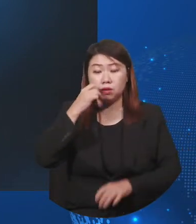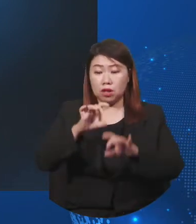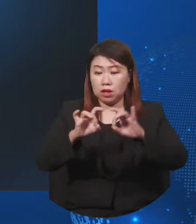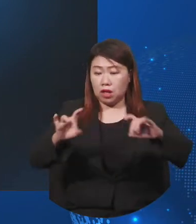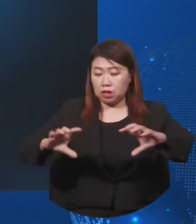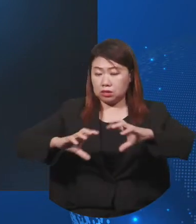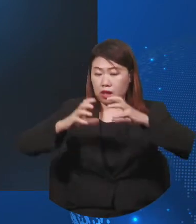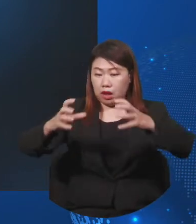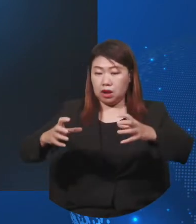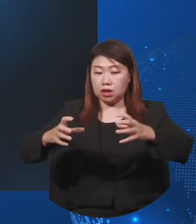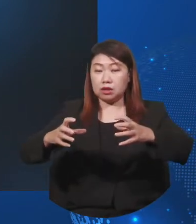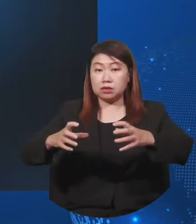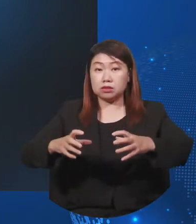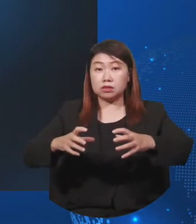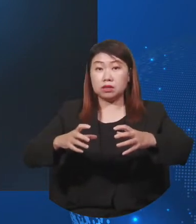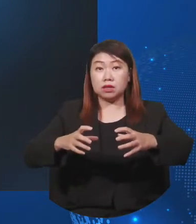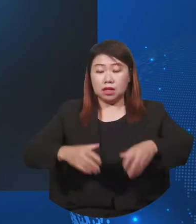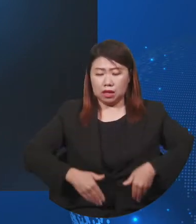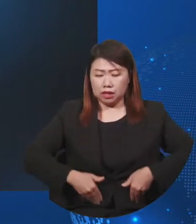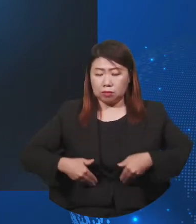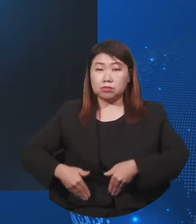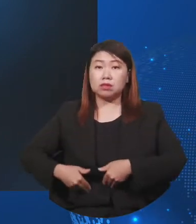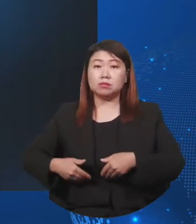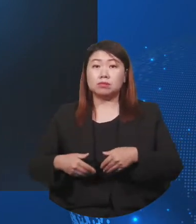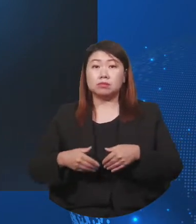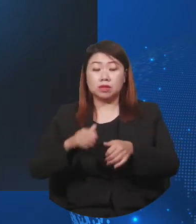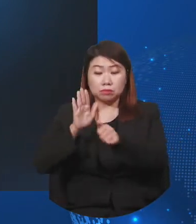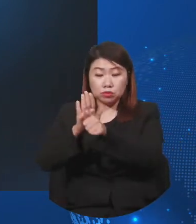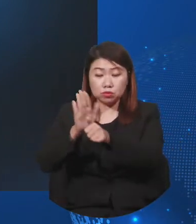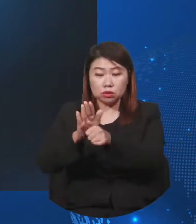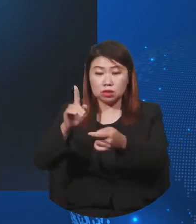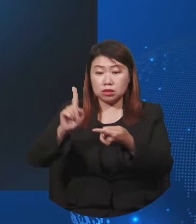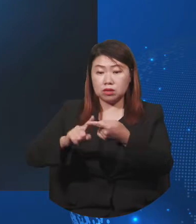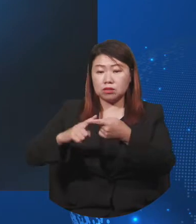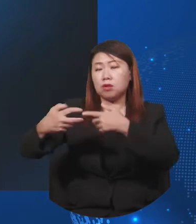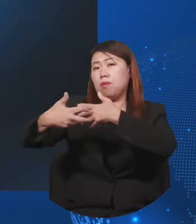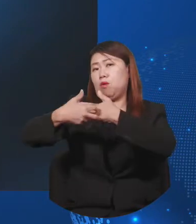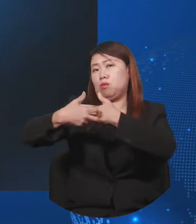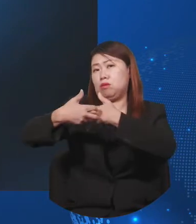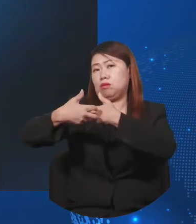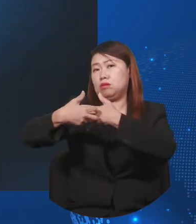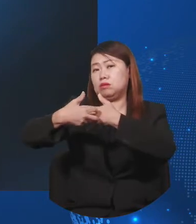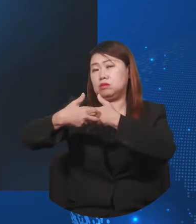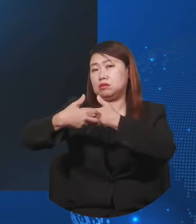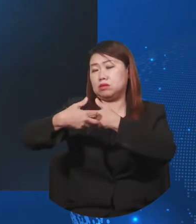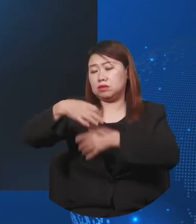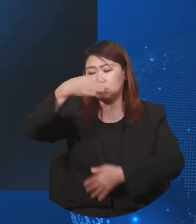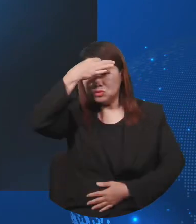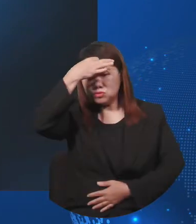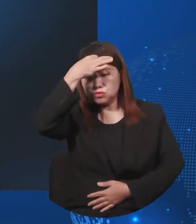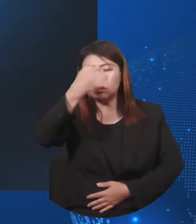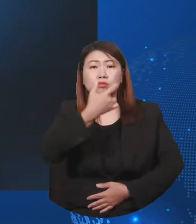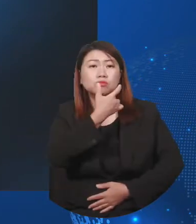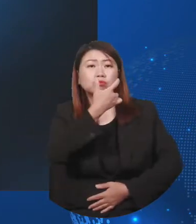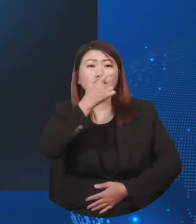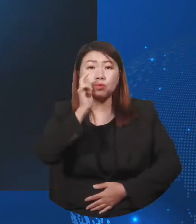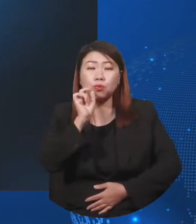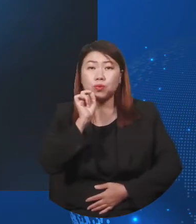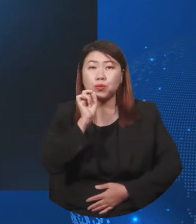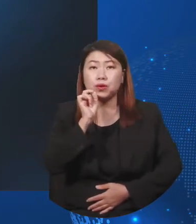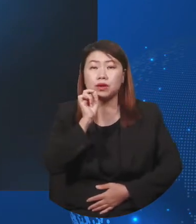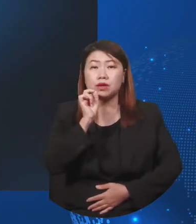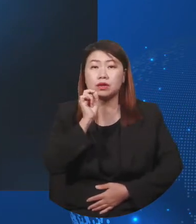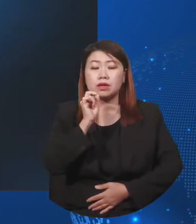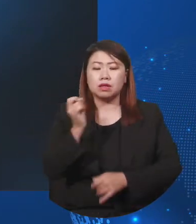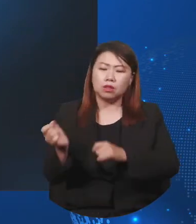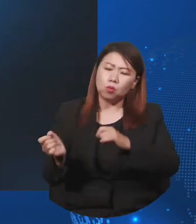other developing countries. Stronger mobilization of funds, technologies, capacities for recovery is